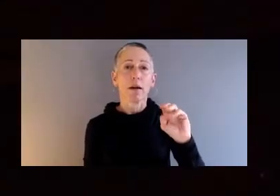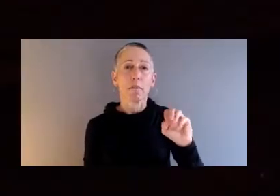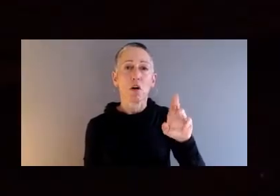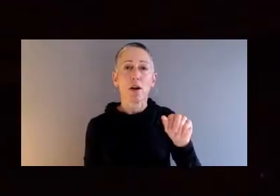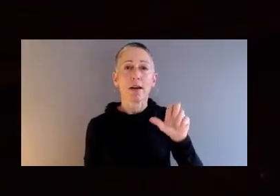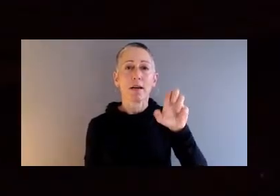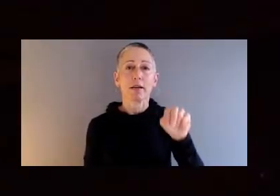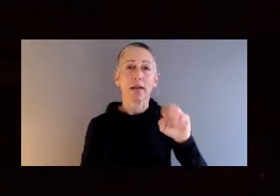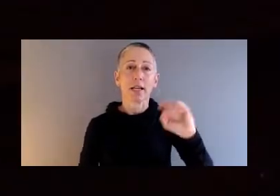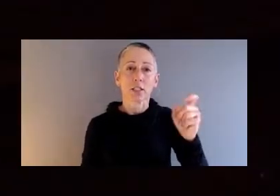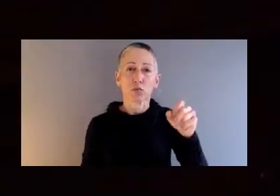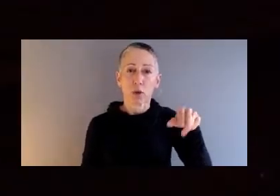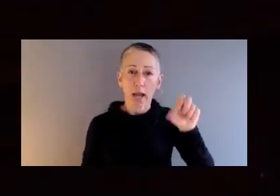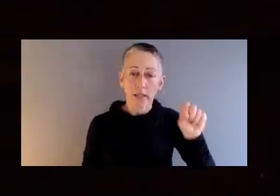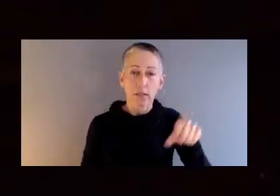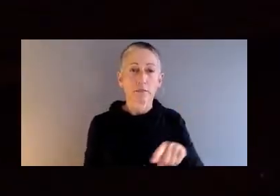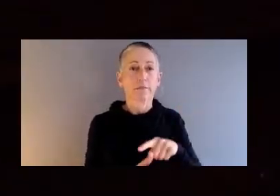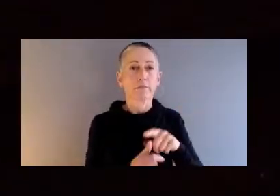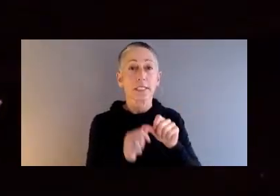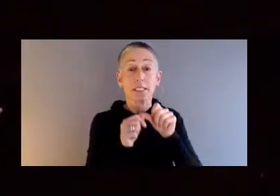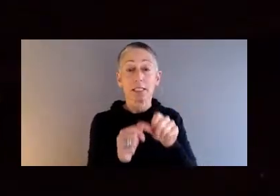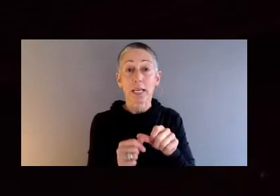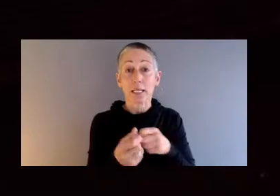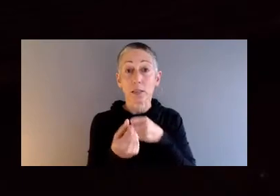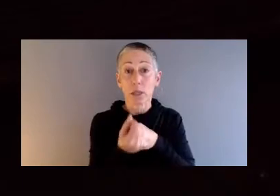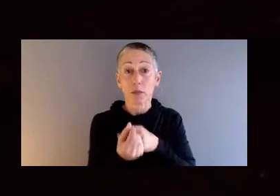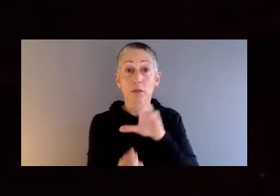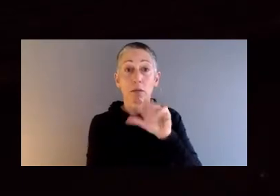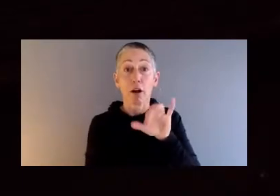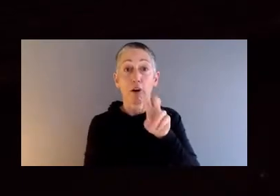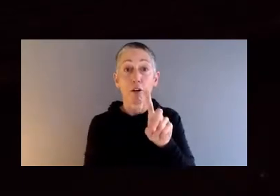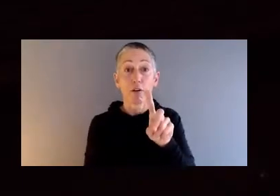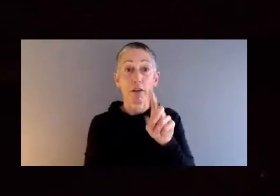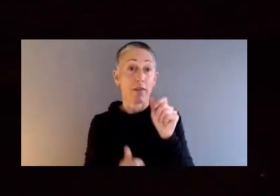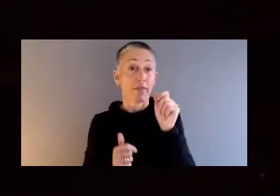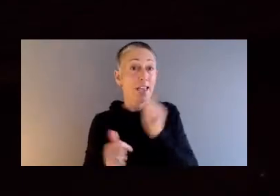and sustaining sponsors, Concord Theatricals,